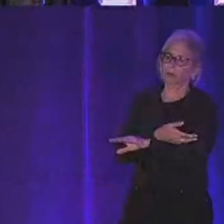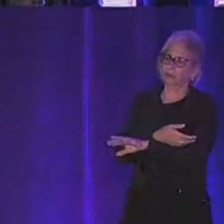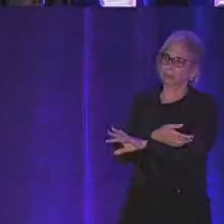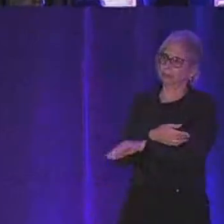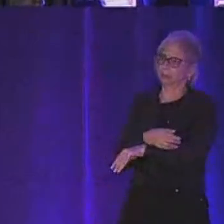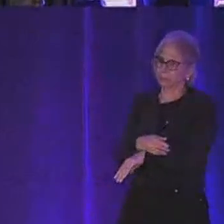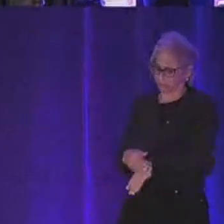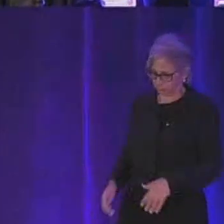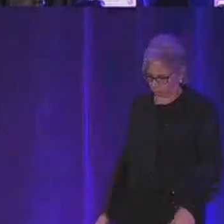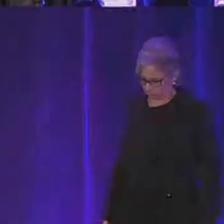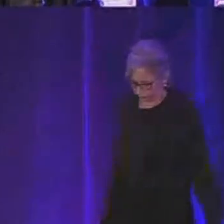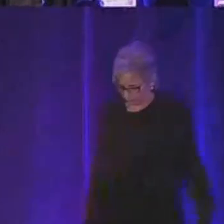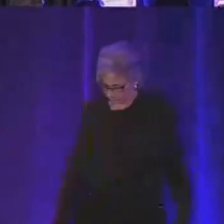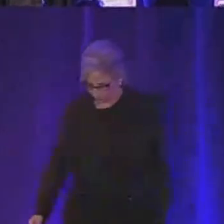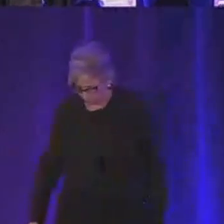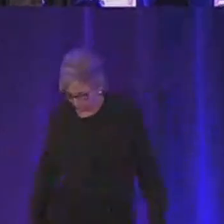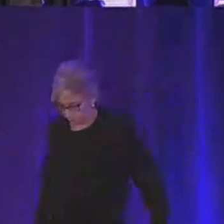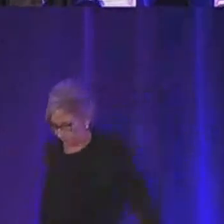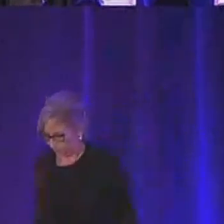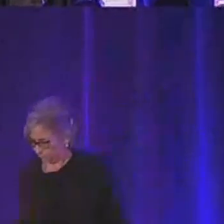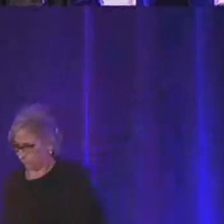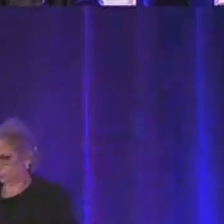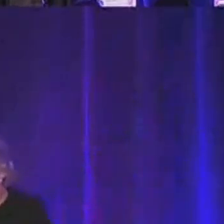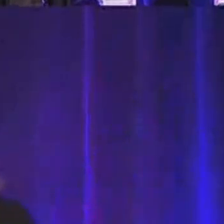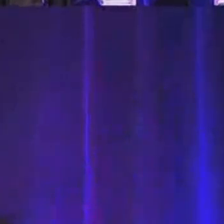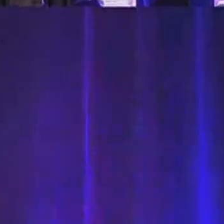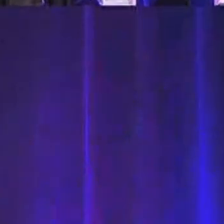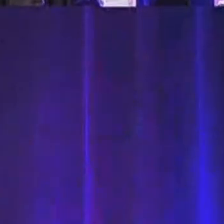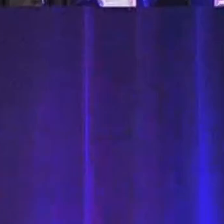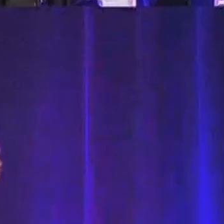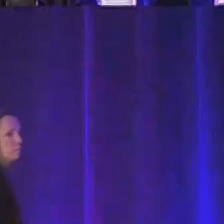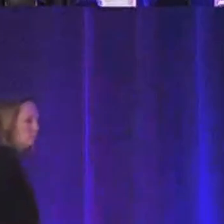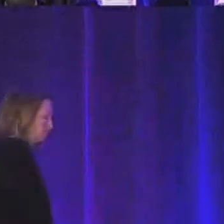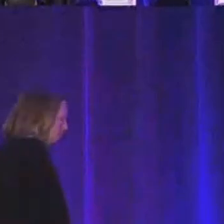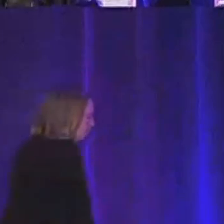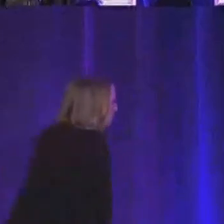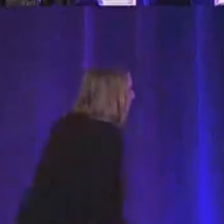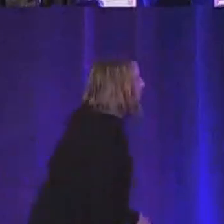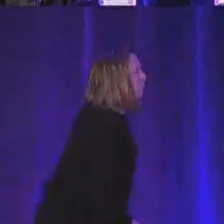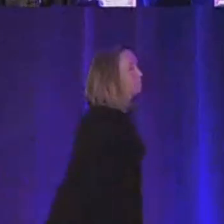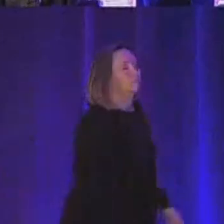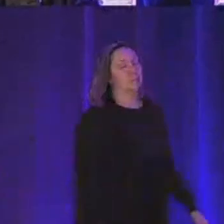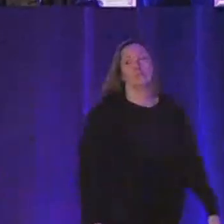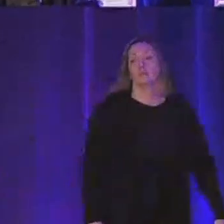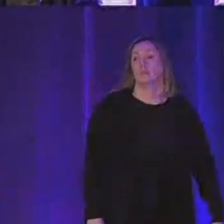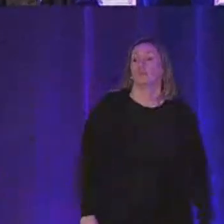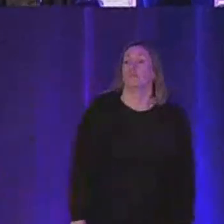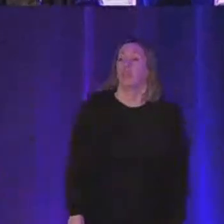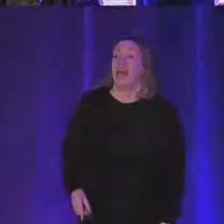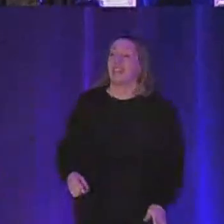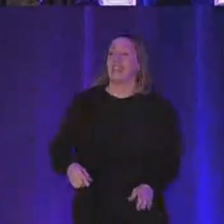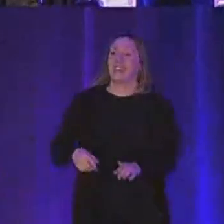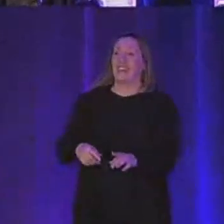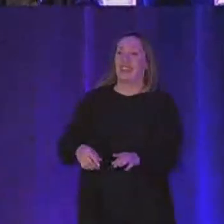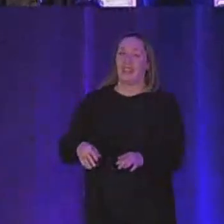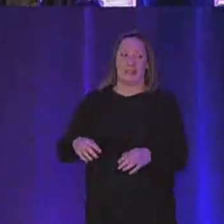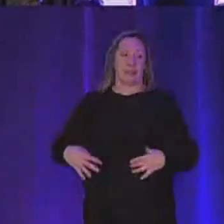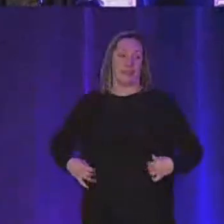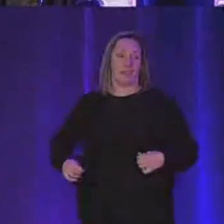Maybe that one not, but over here maybe. These things were hit 2,500 times. Yeah, let's maybe use this.